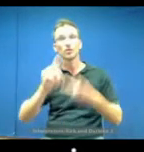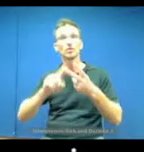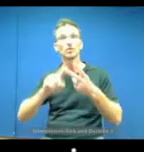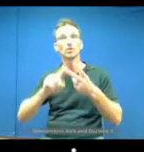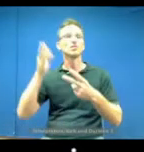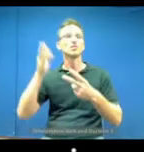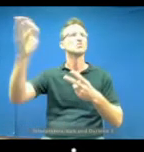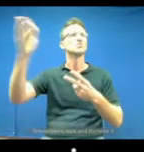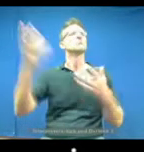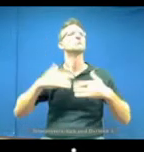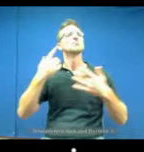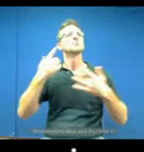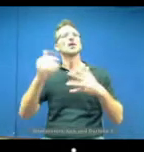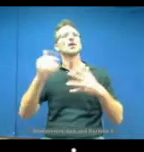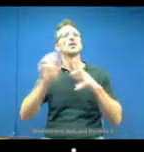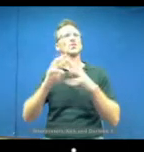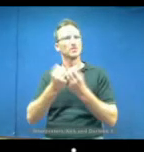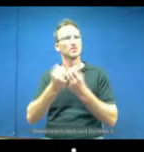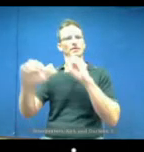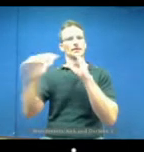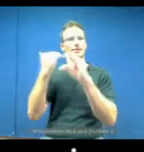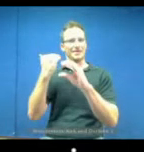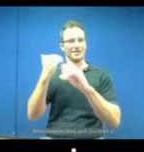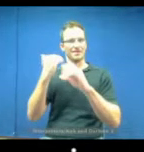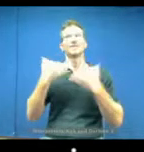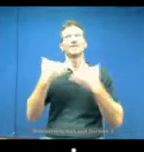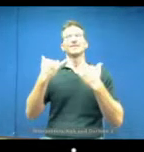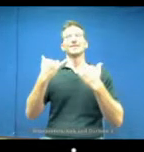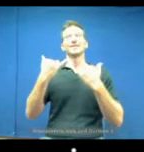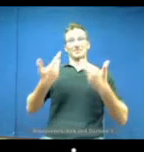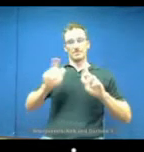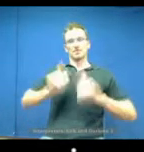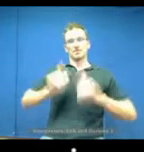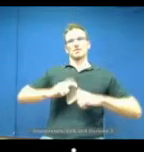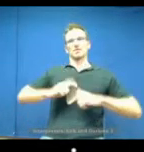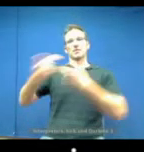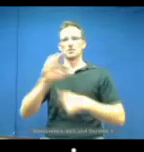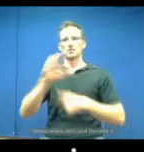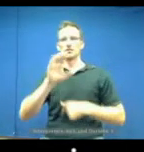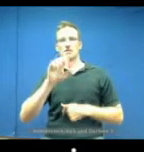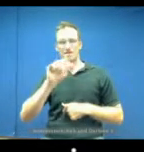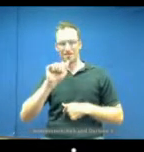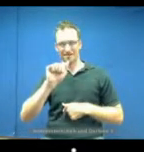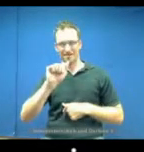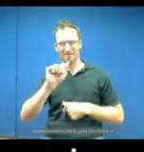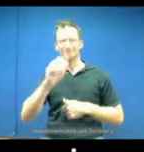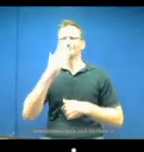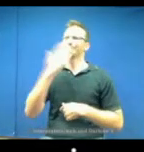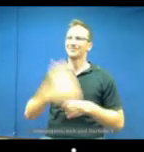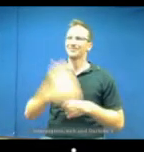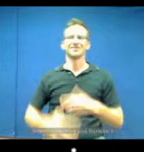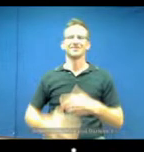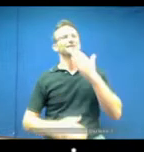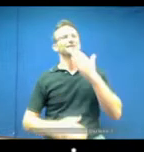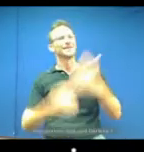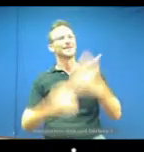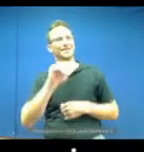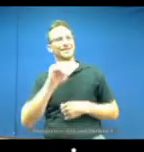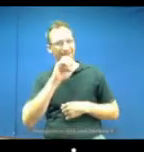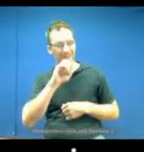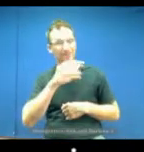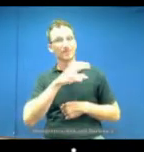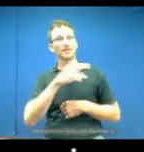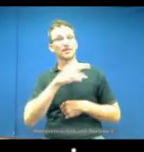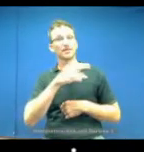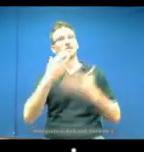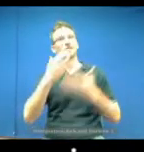I'd like to turn it over to Carla Mathers. Thank you, Carla. Thank you, Carrie. Thanks, everyone, for your indulgence